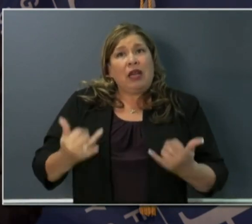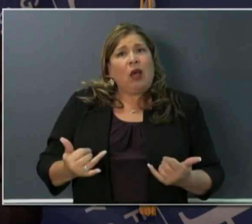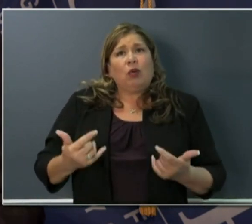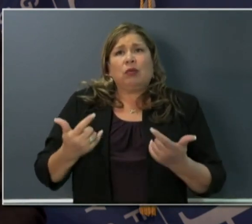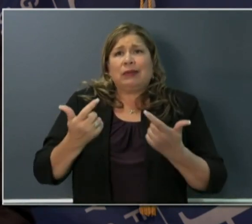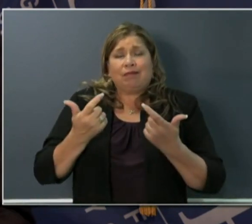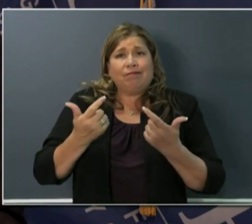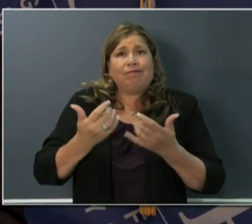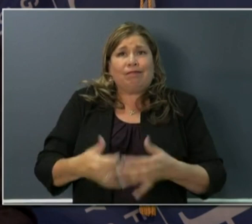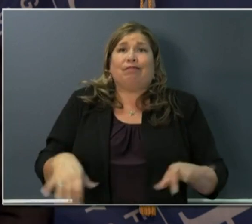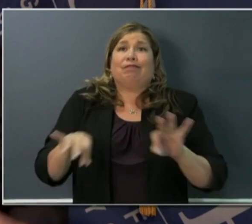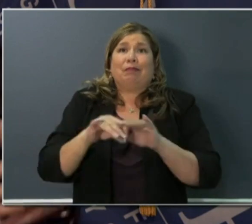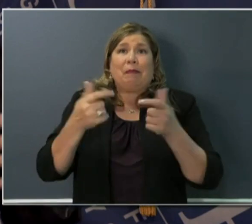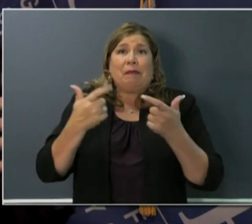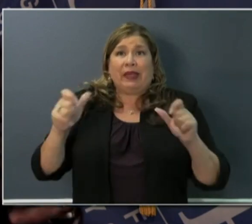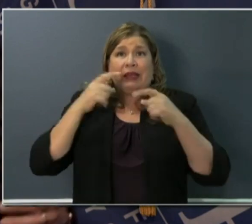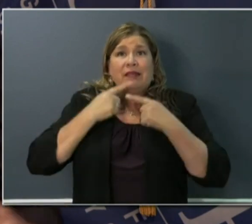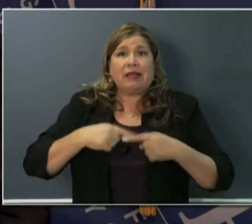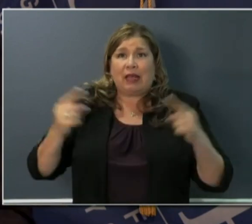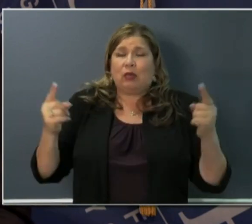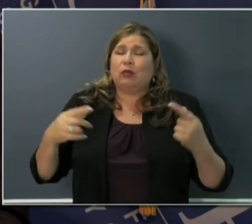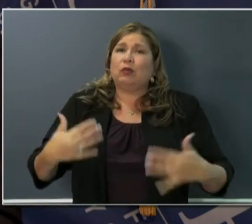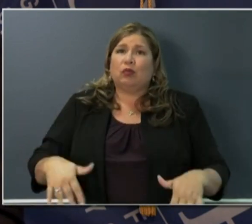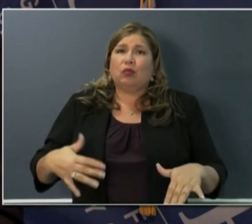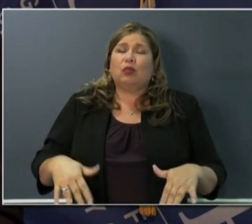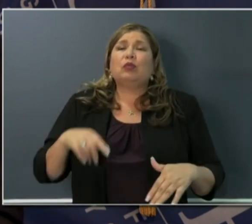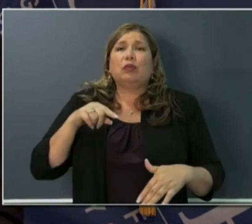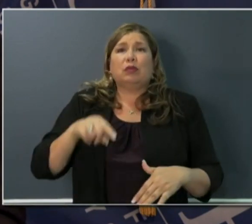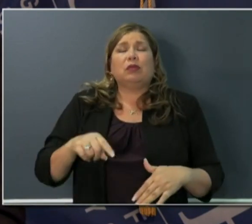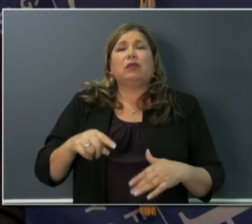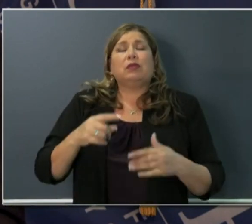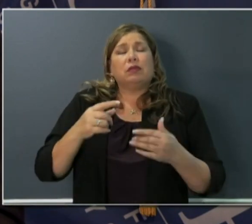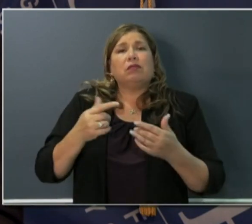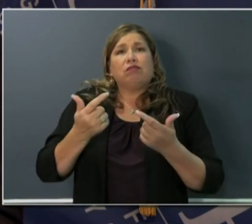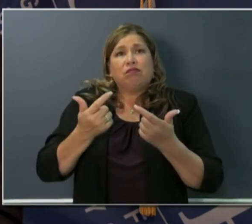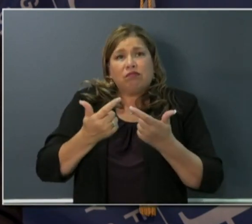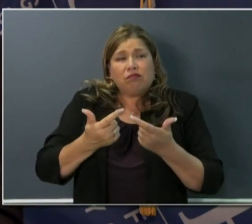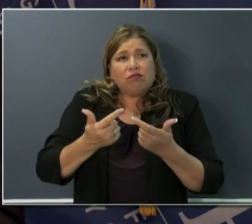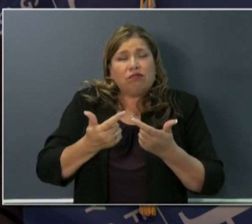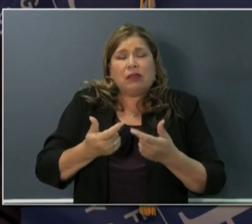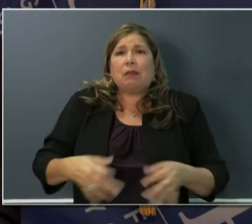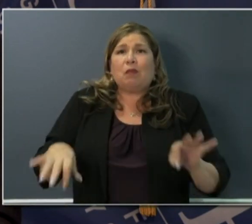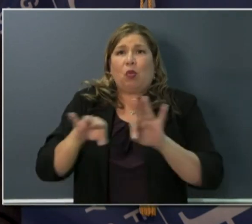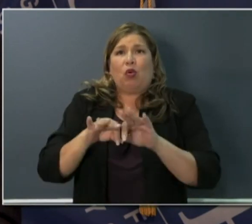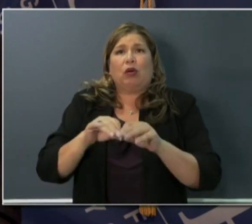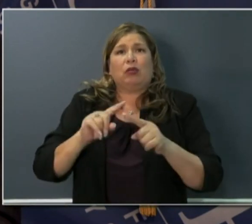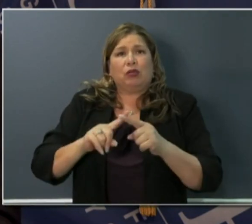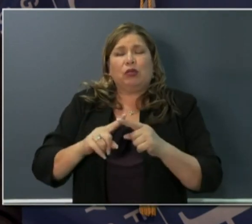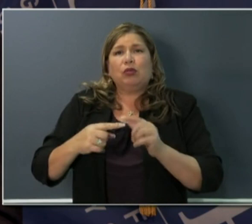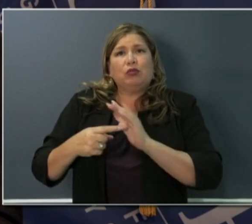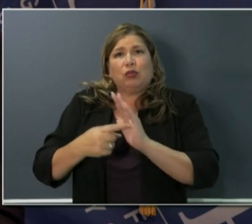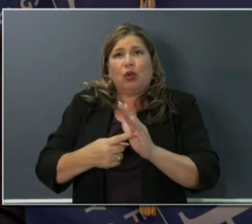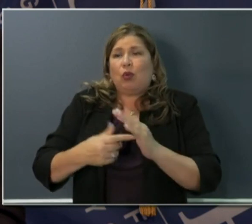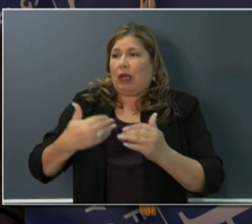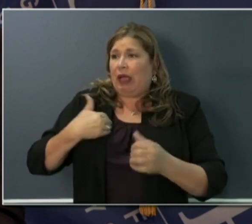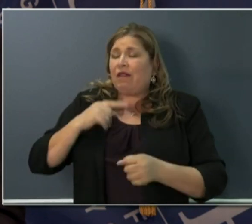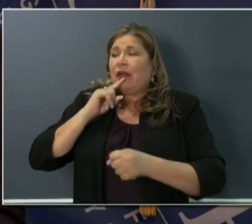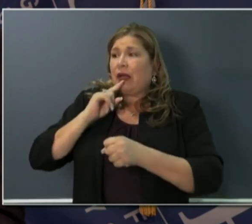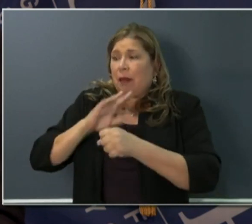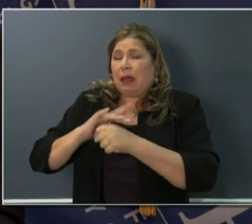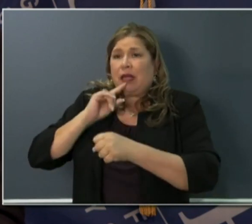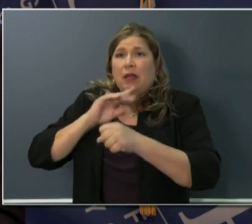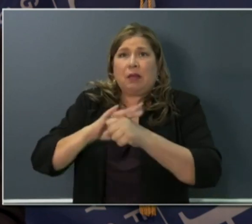a release. It is a significant a framework to advance commitments that we